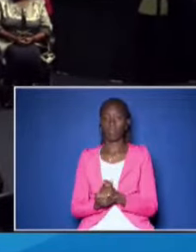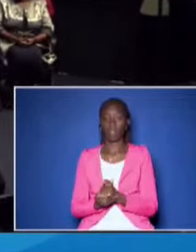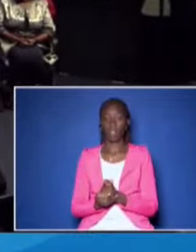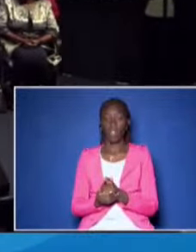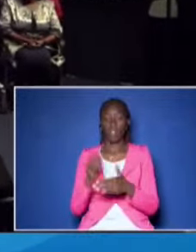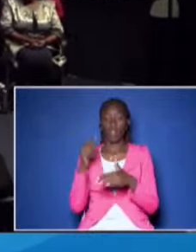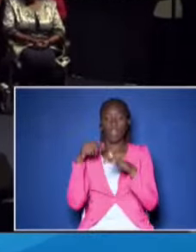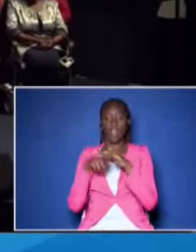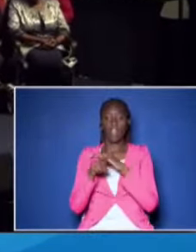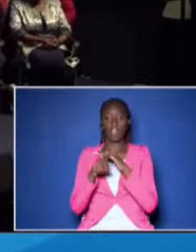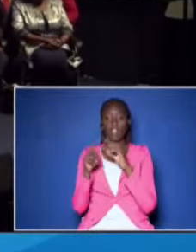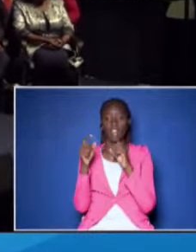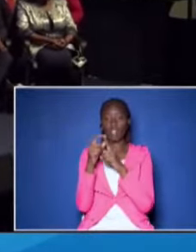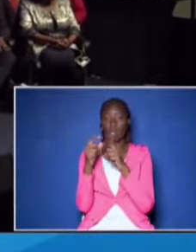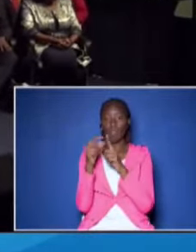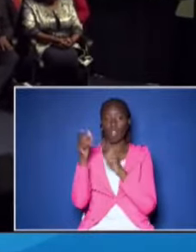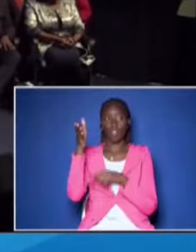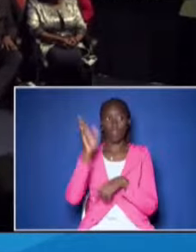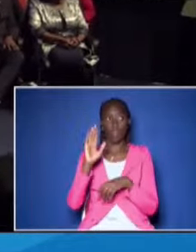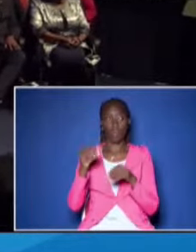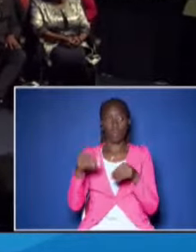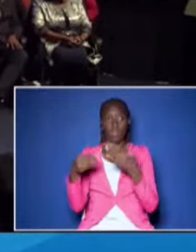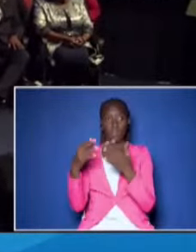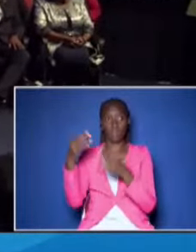entrance of Thy word gives